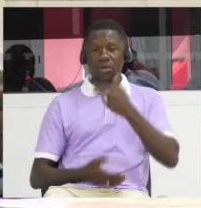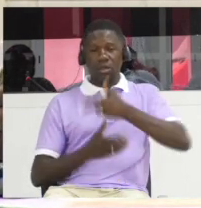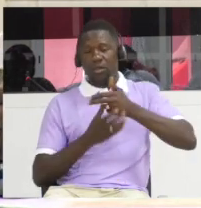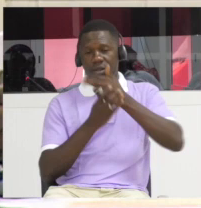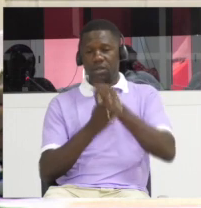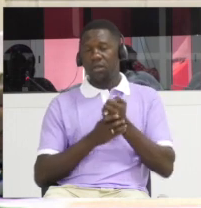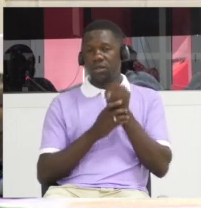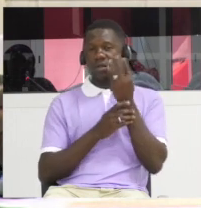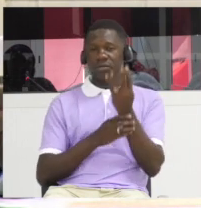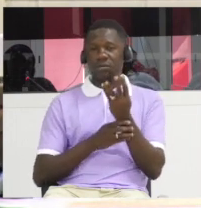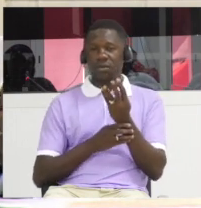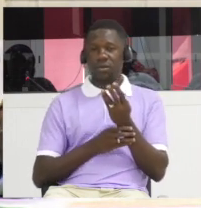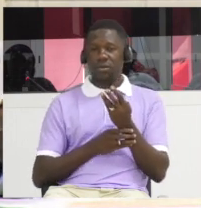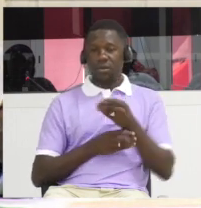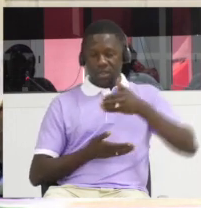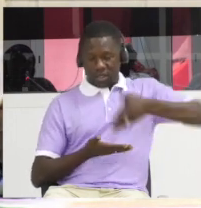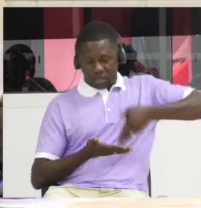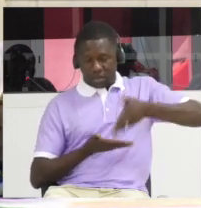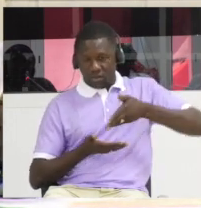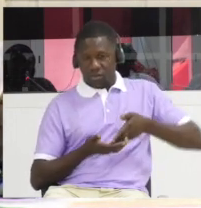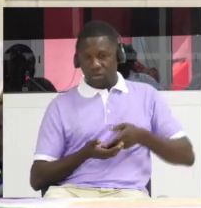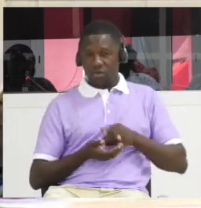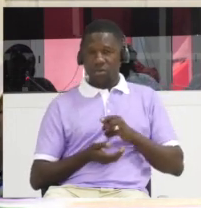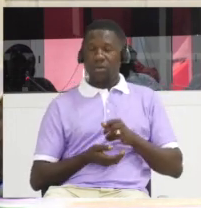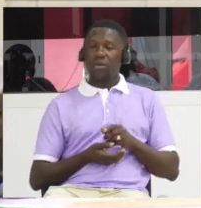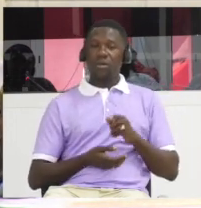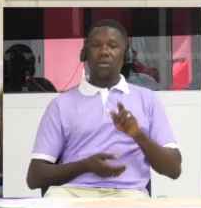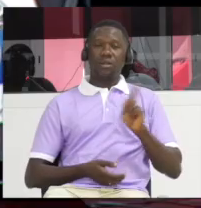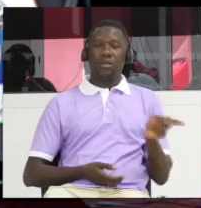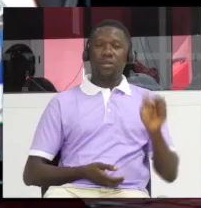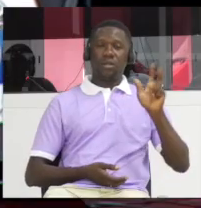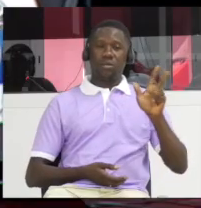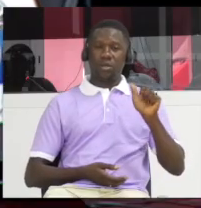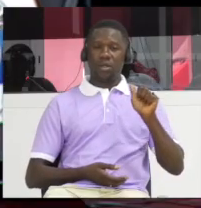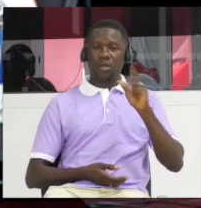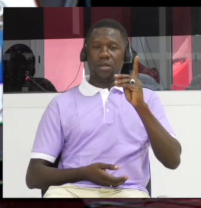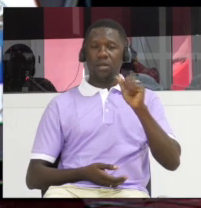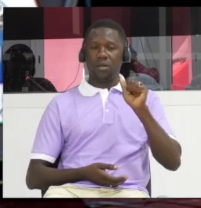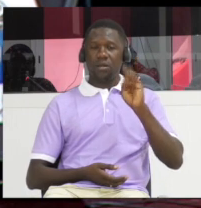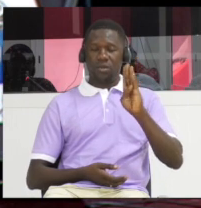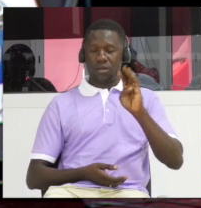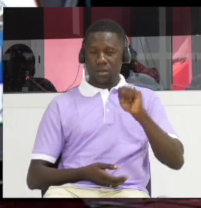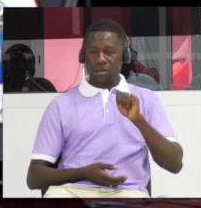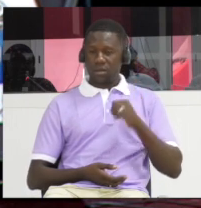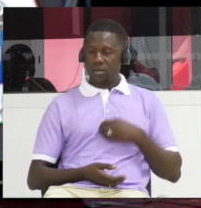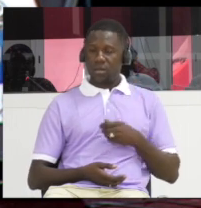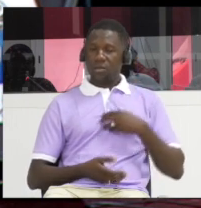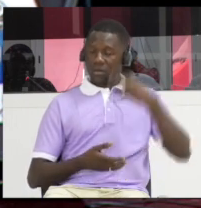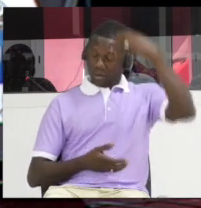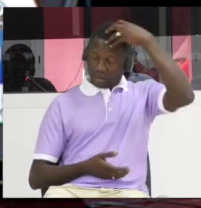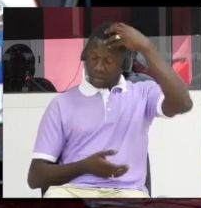1994, and it's addressed to Colonel Lawan Guardabe, Army Headquarters, Marina Parade.